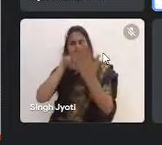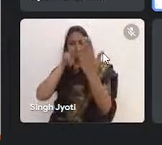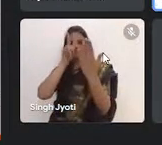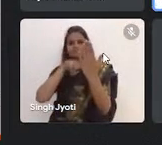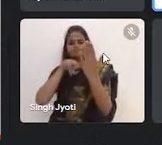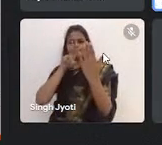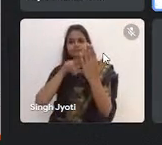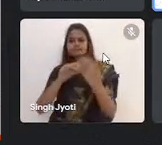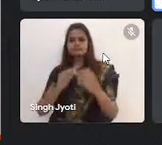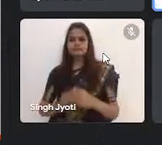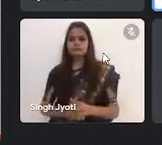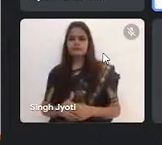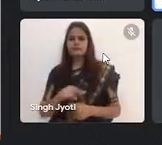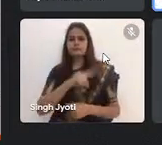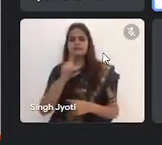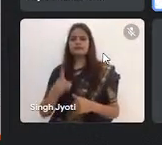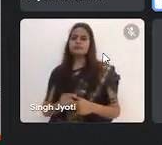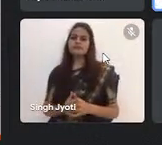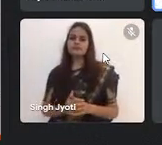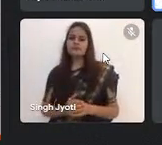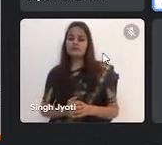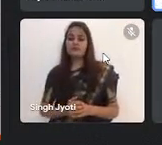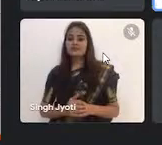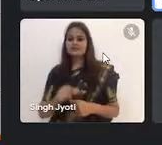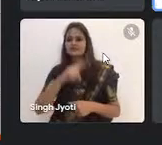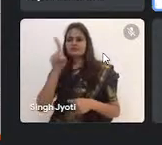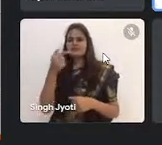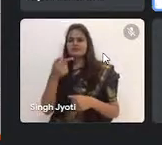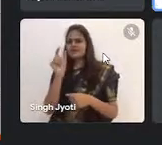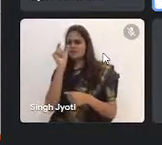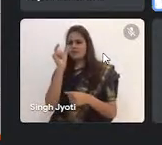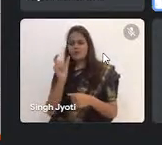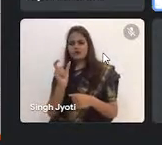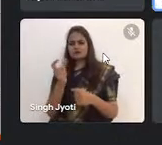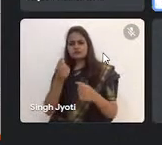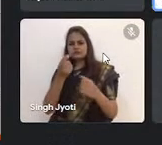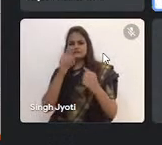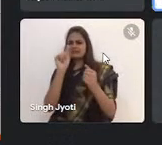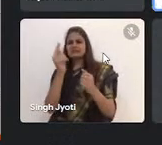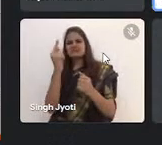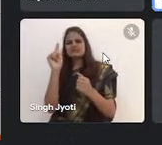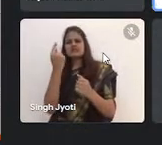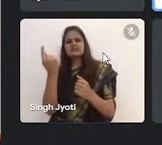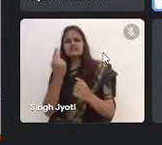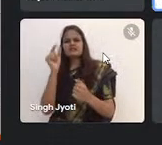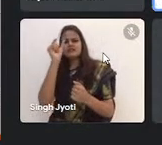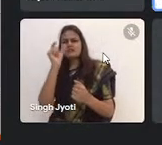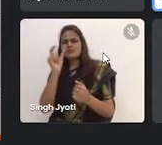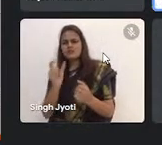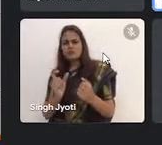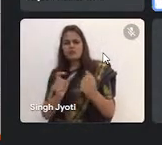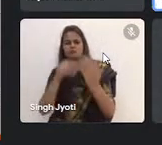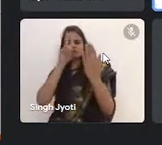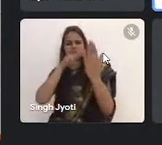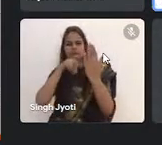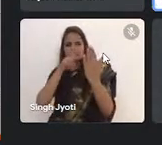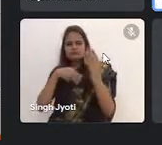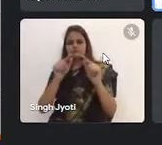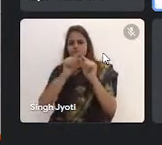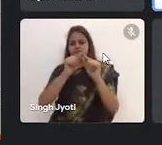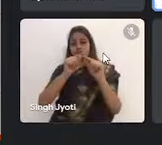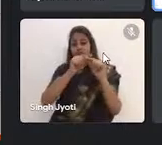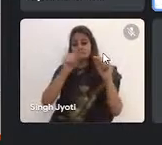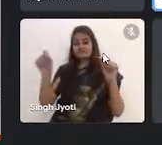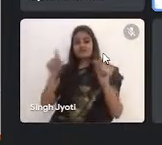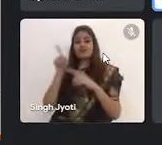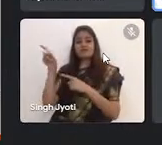is given across. So you have single word reading scores in the horizontal axis. You have vocabulary scores,